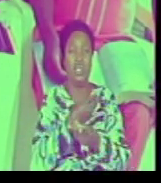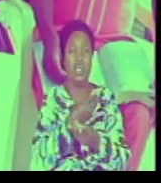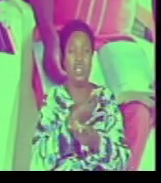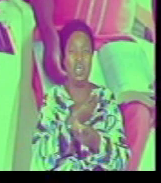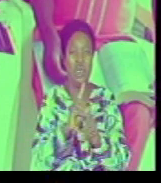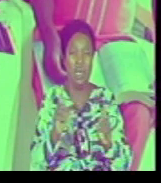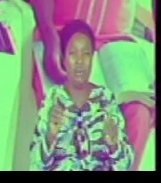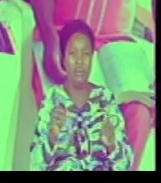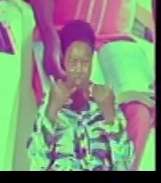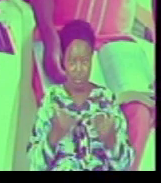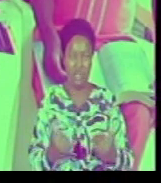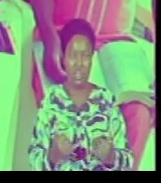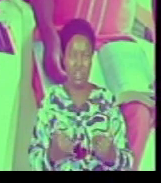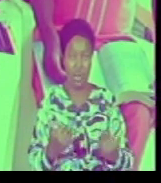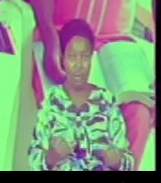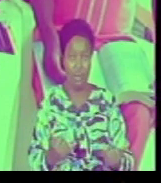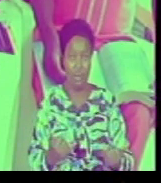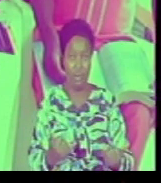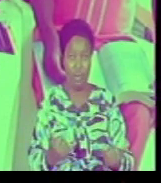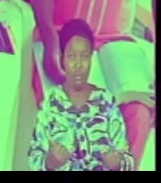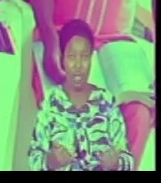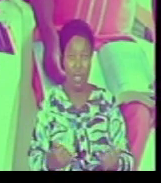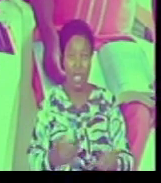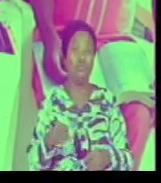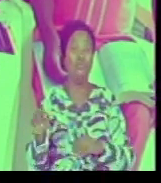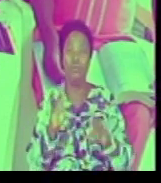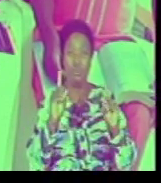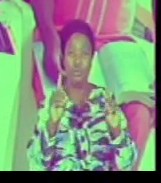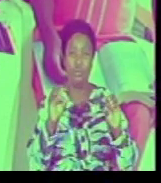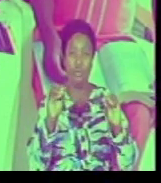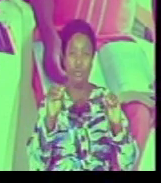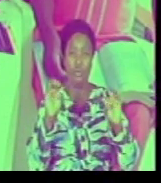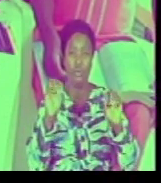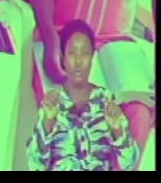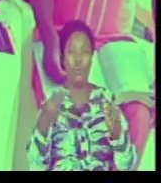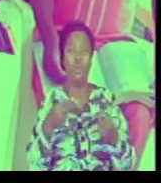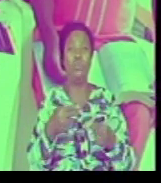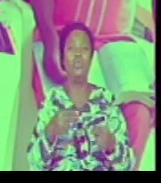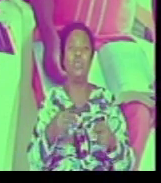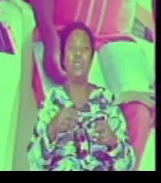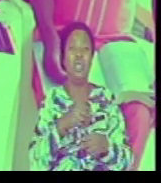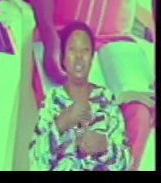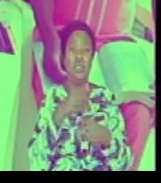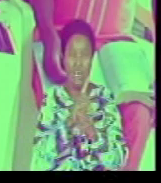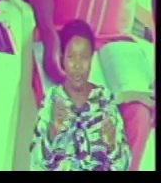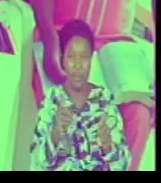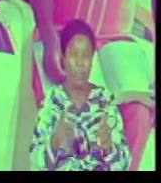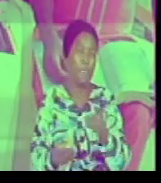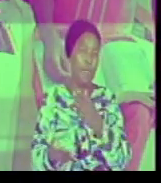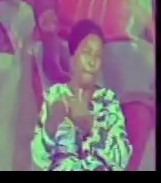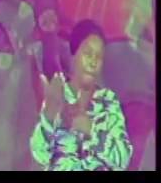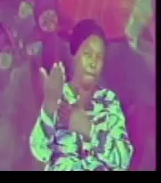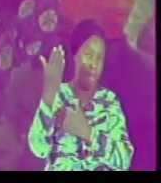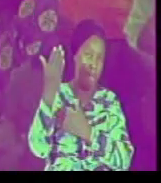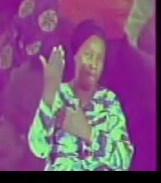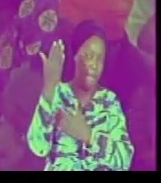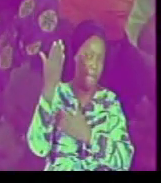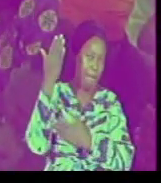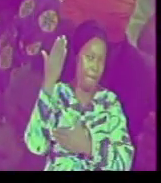Every week you spend this new year, and doth deliver. Past, total